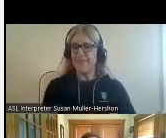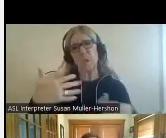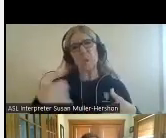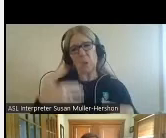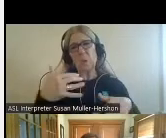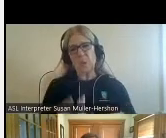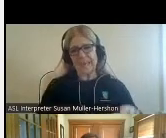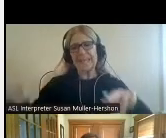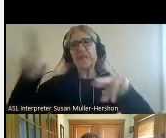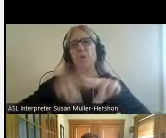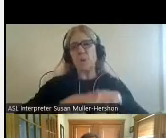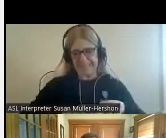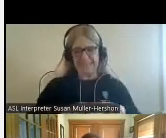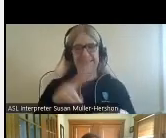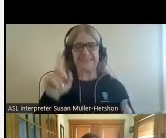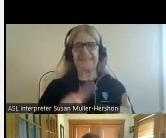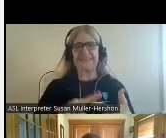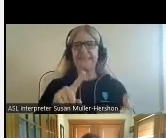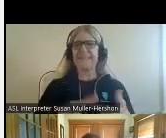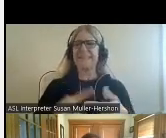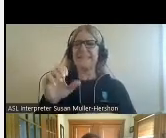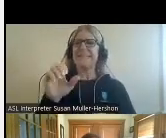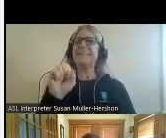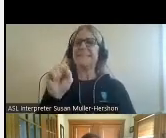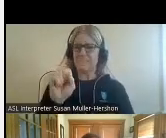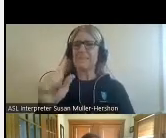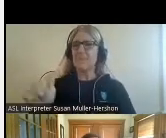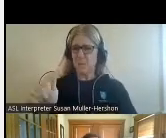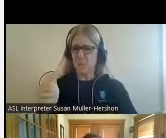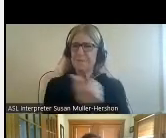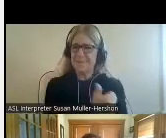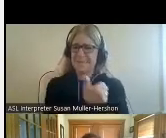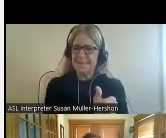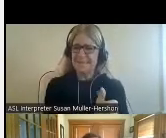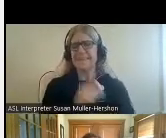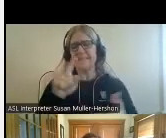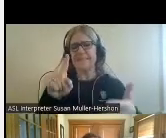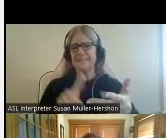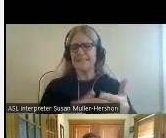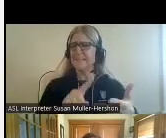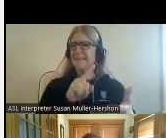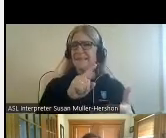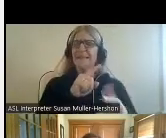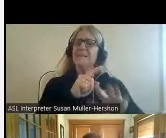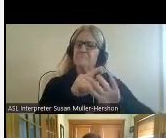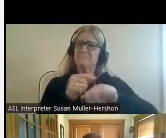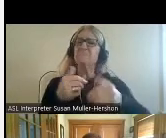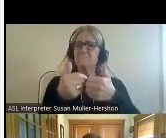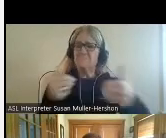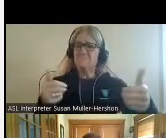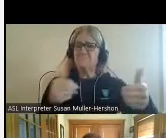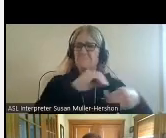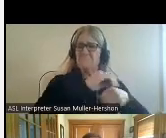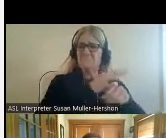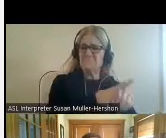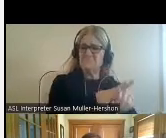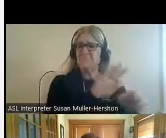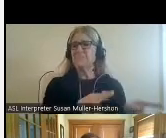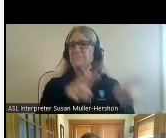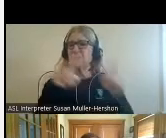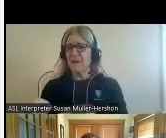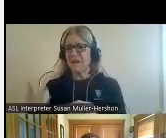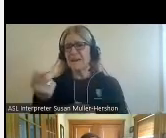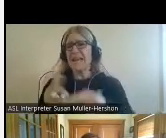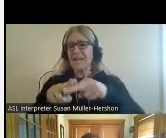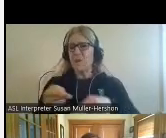representing some increases in substance use. Even outside of the pandemic, we've seen some increases in suicides over time